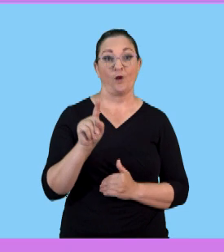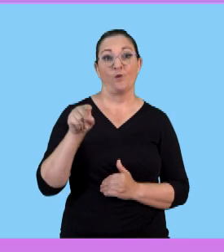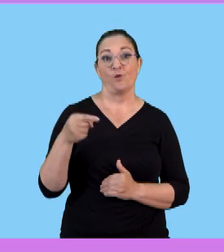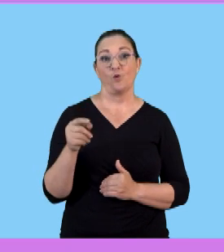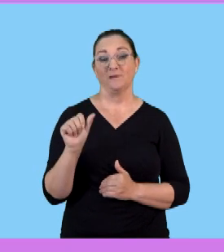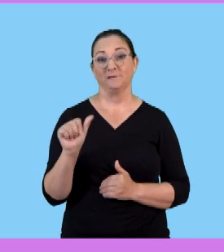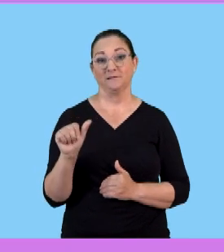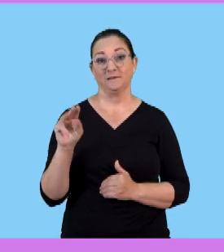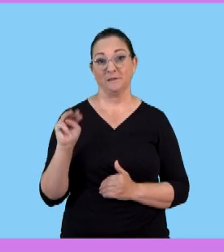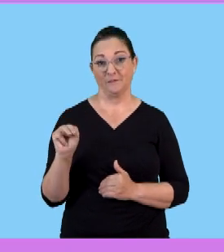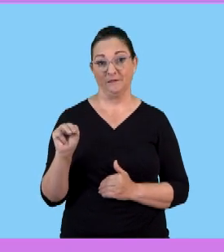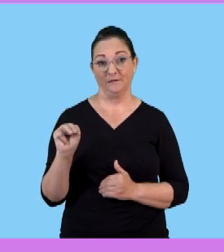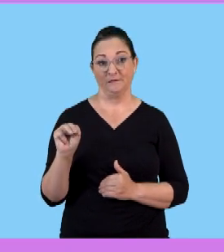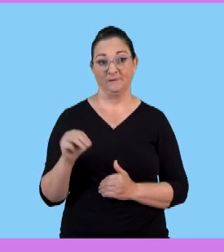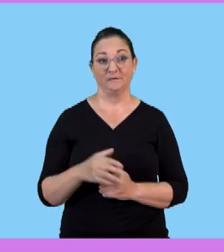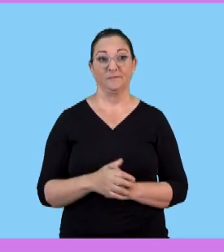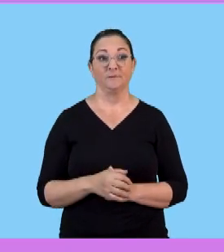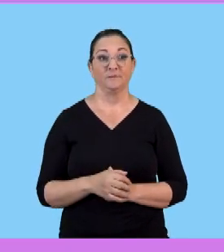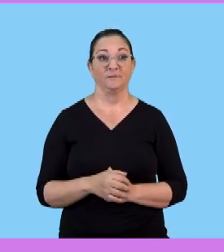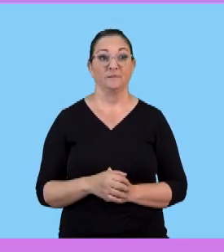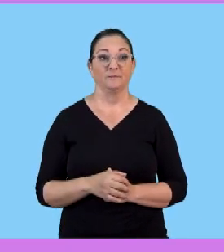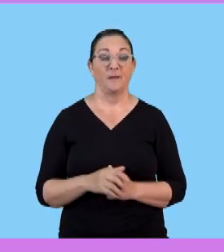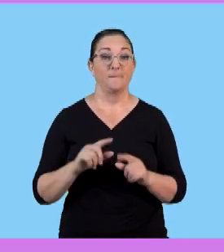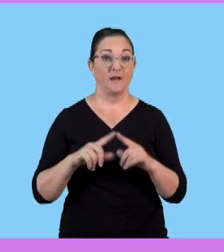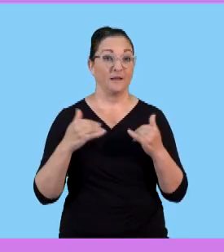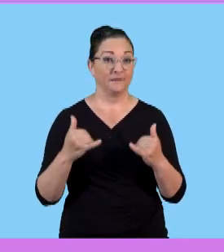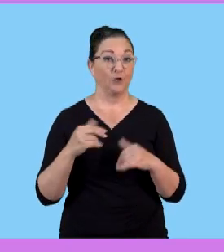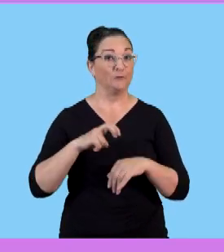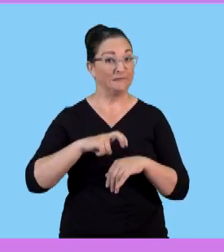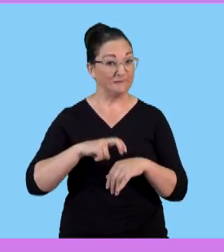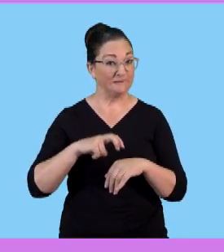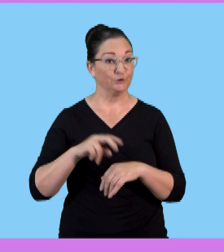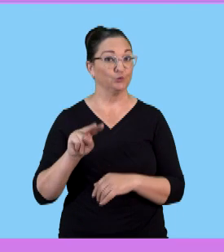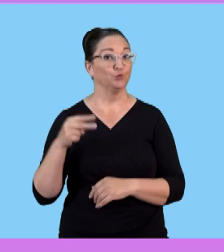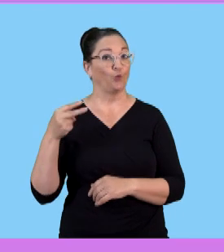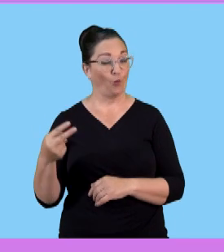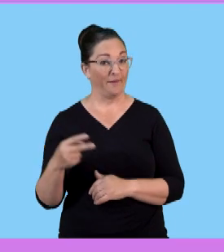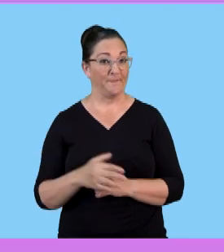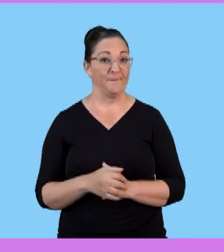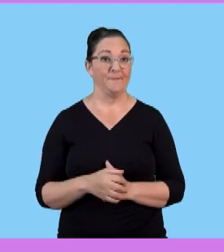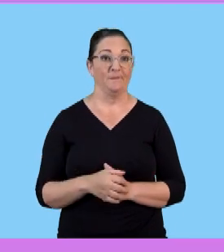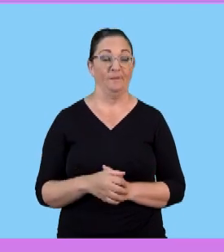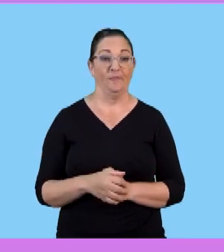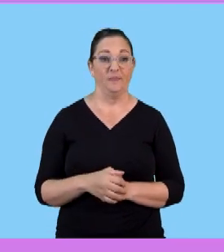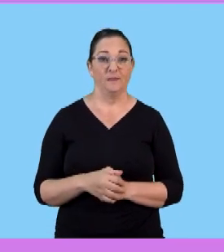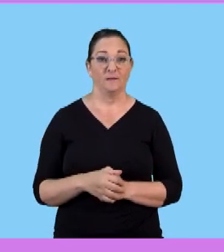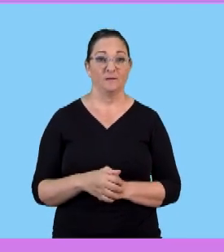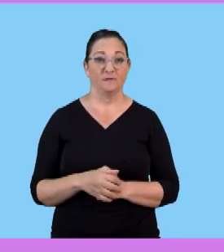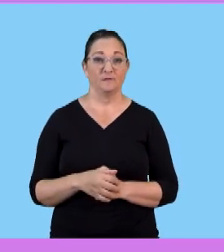that he is 1.6 meters tall, and remember to square this value,